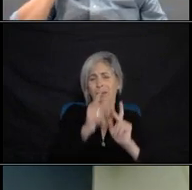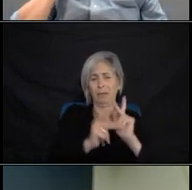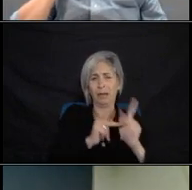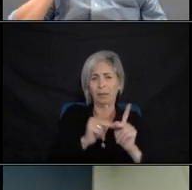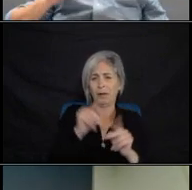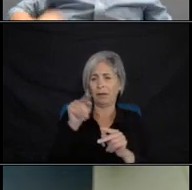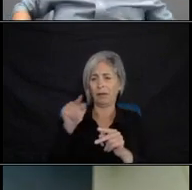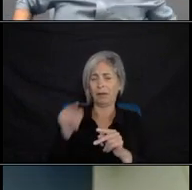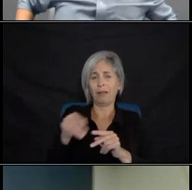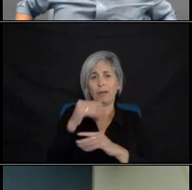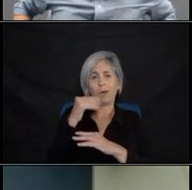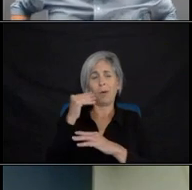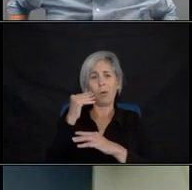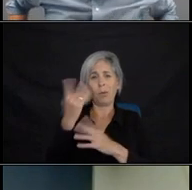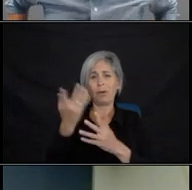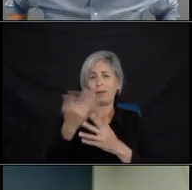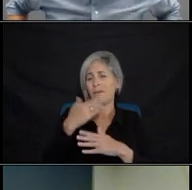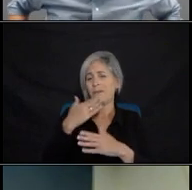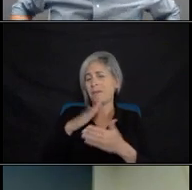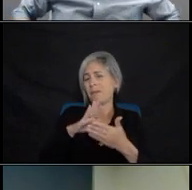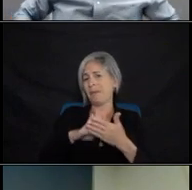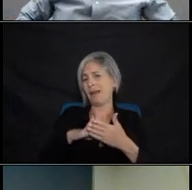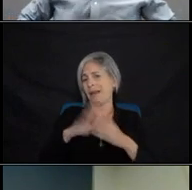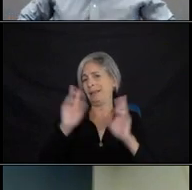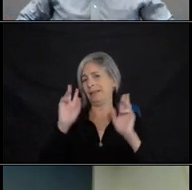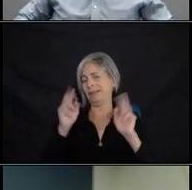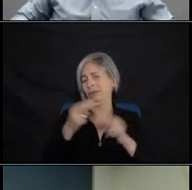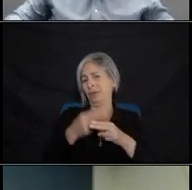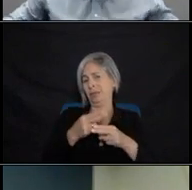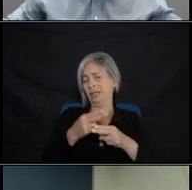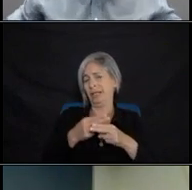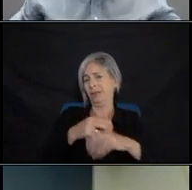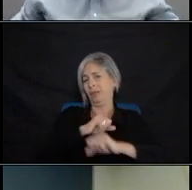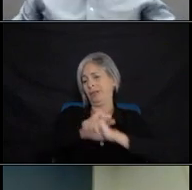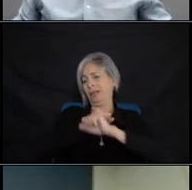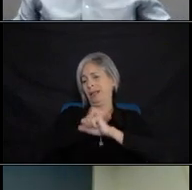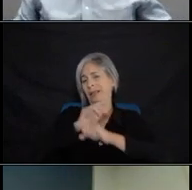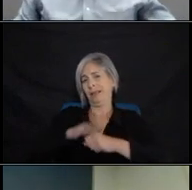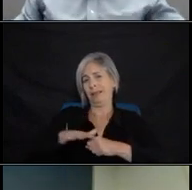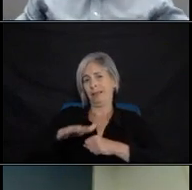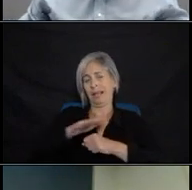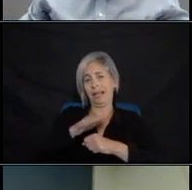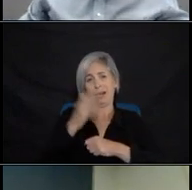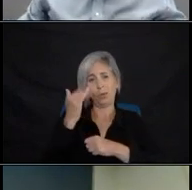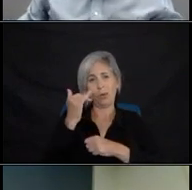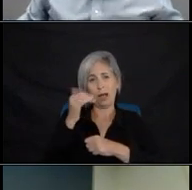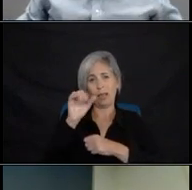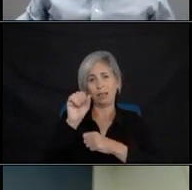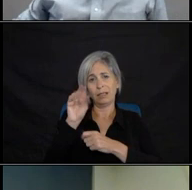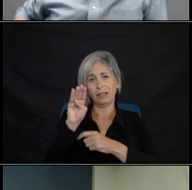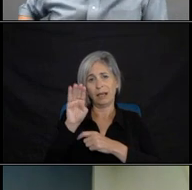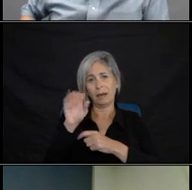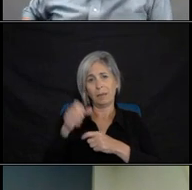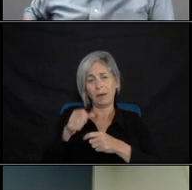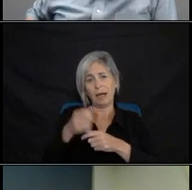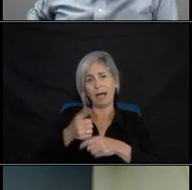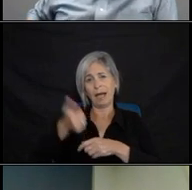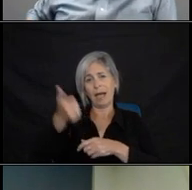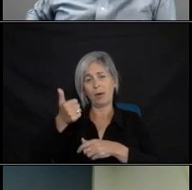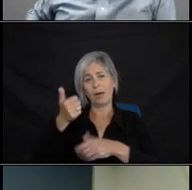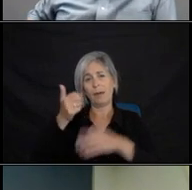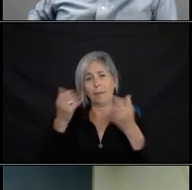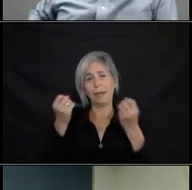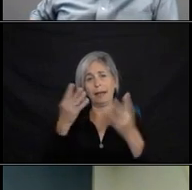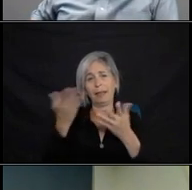has a poor record of protecting preserved land. As one example, they sub out clearing and many things are destroyed.